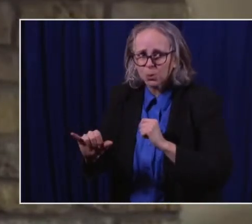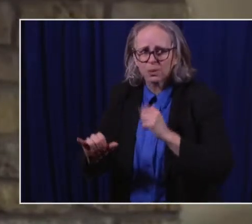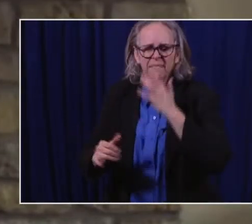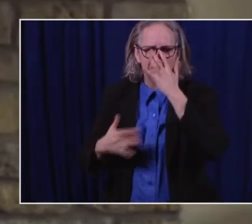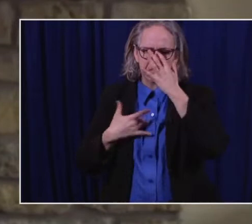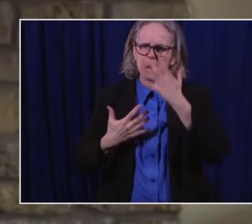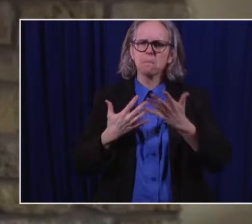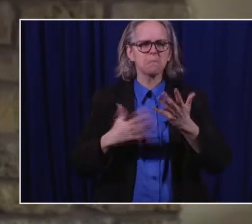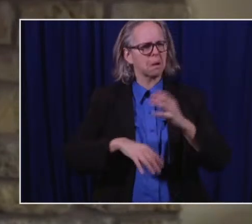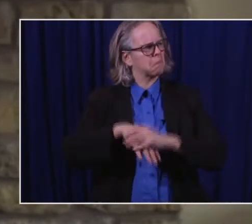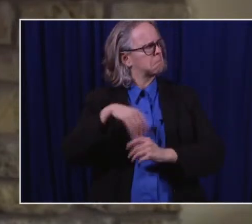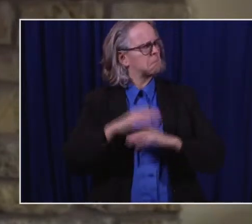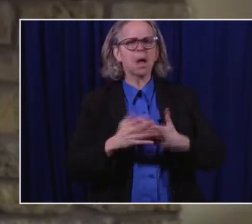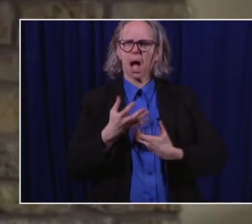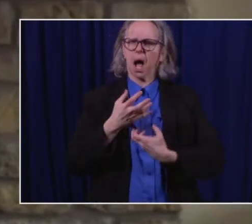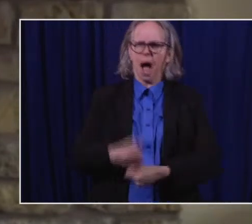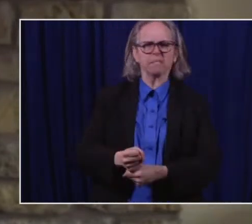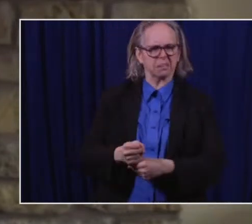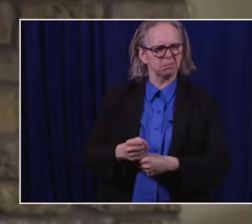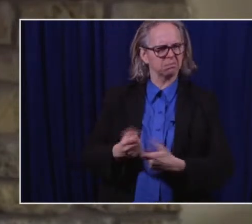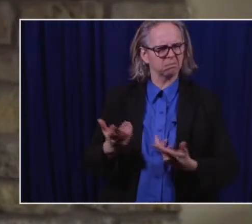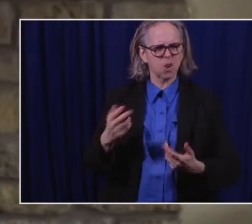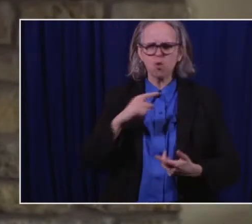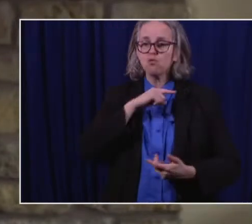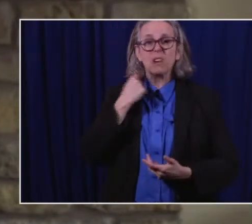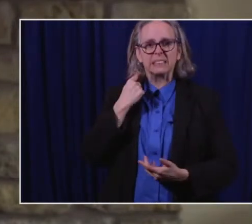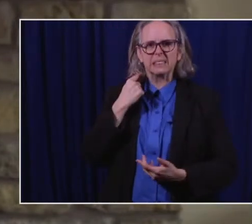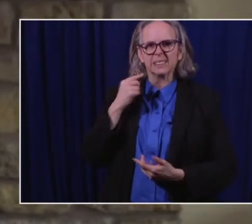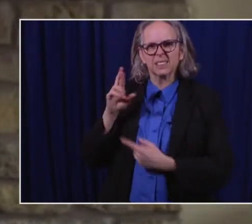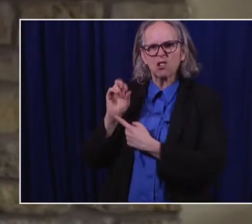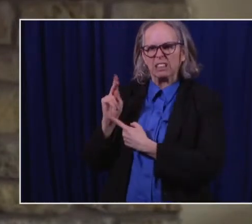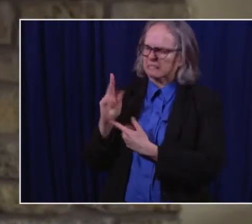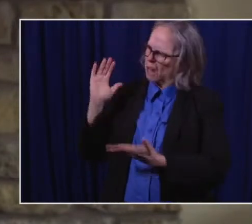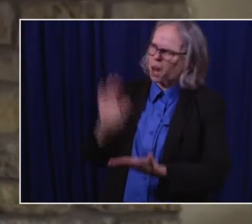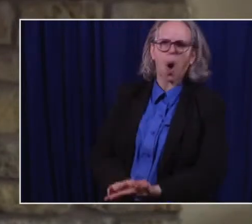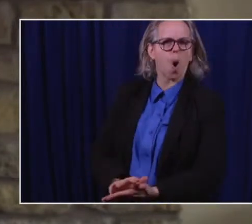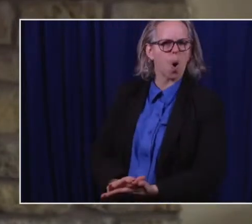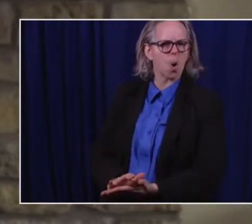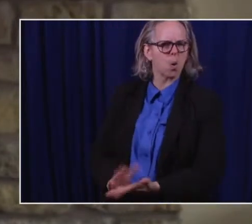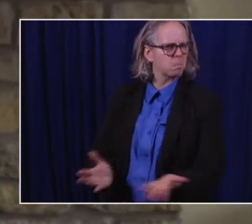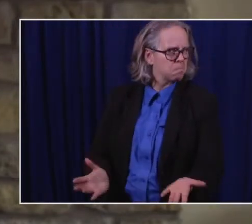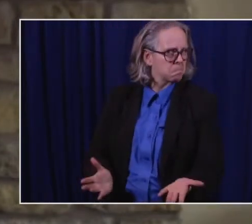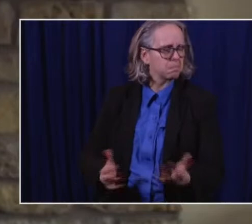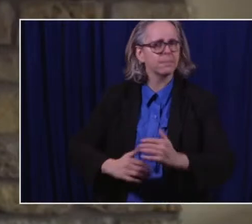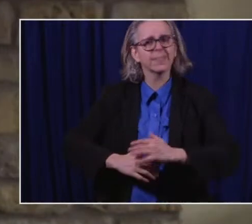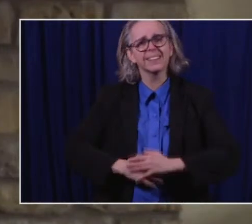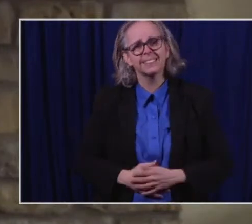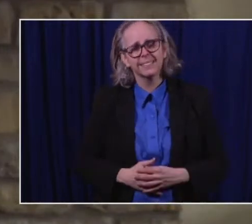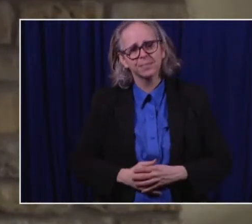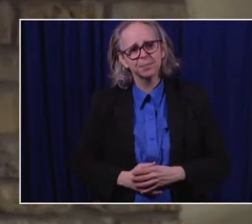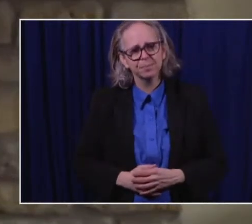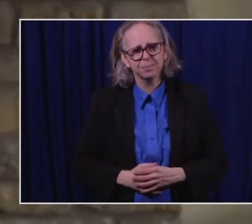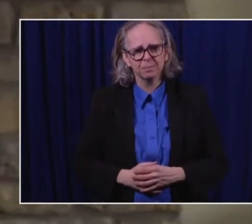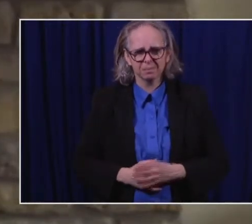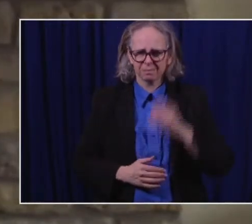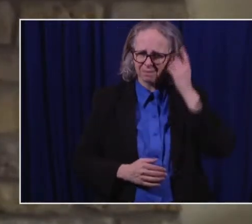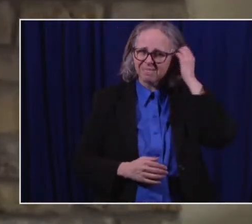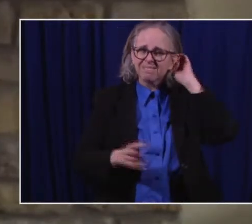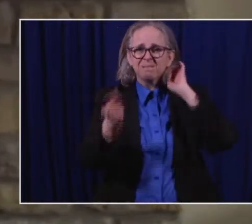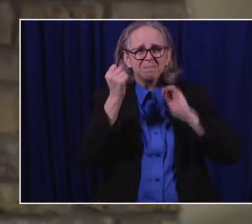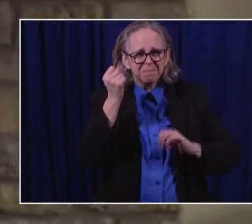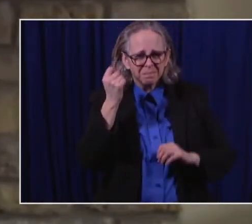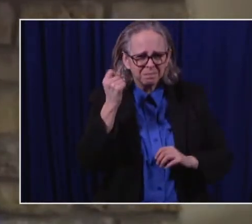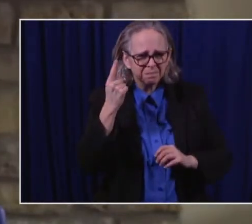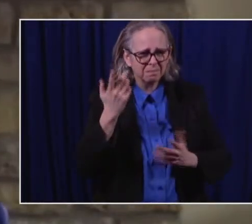is really low in that building. And you add to that everyone will have had the first